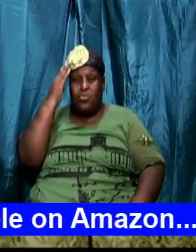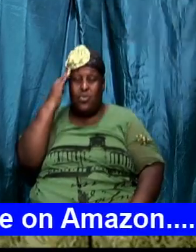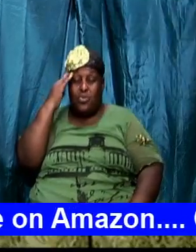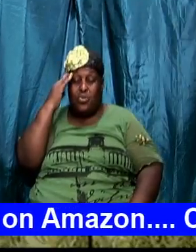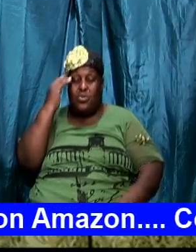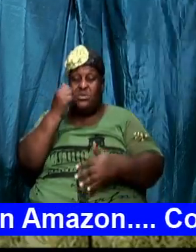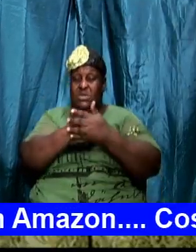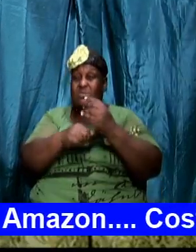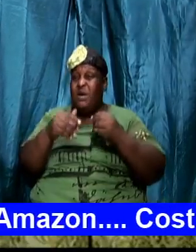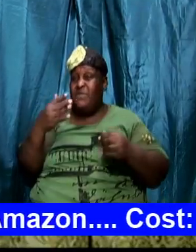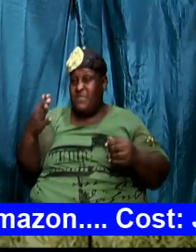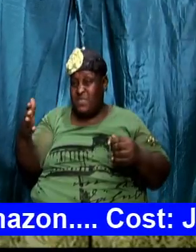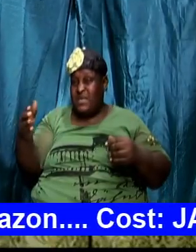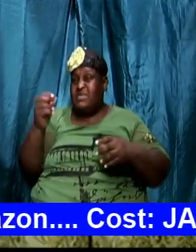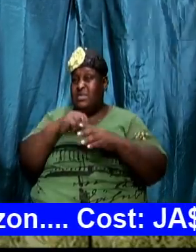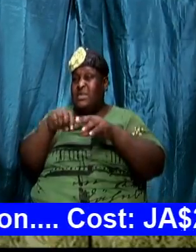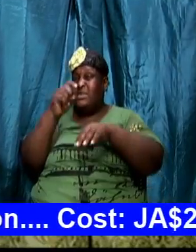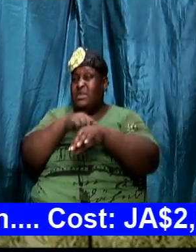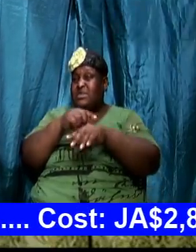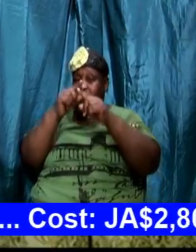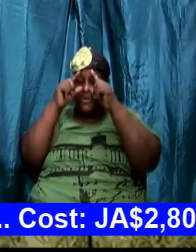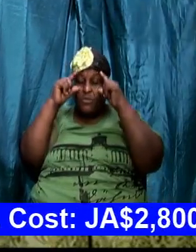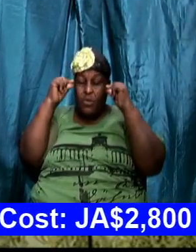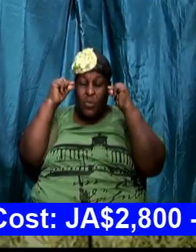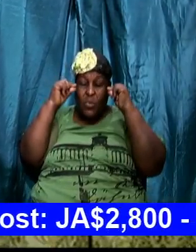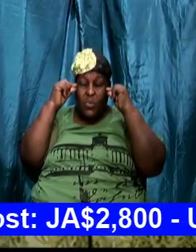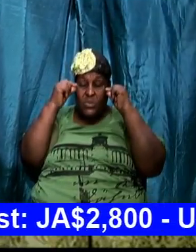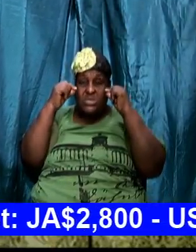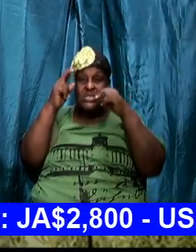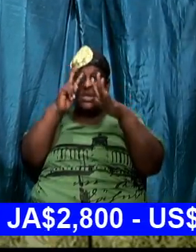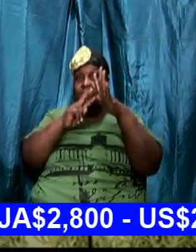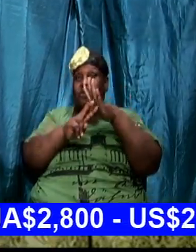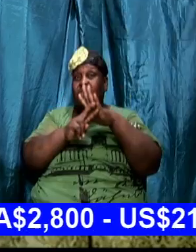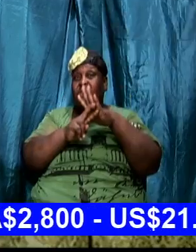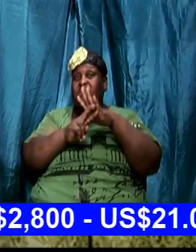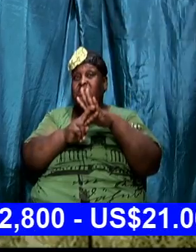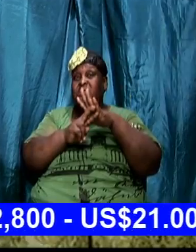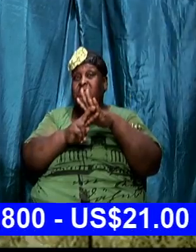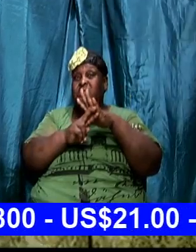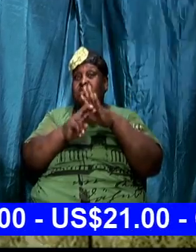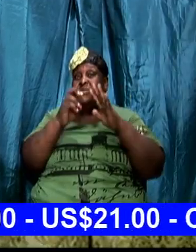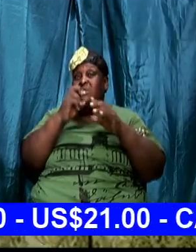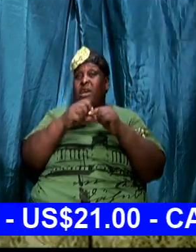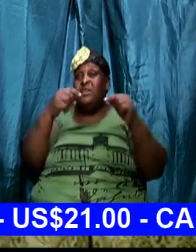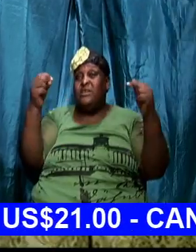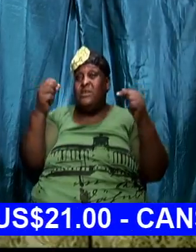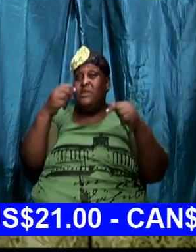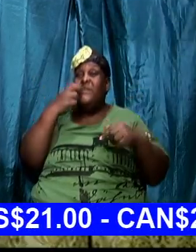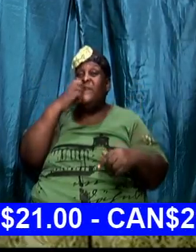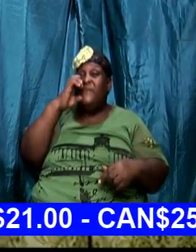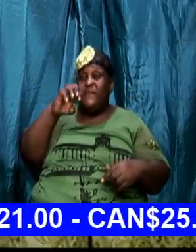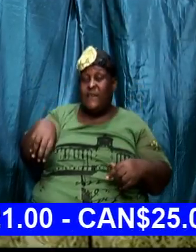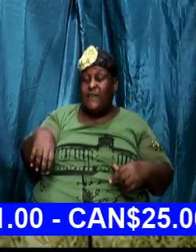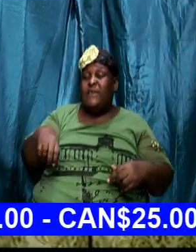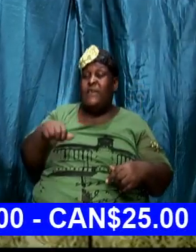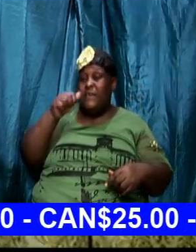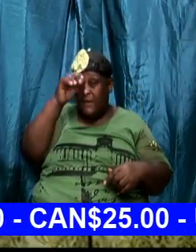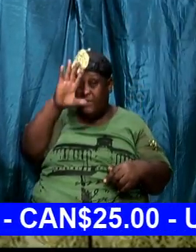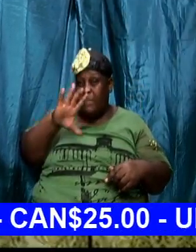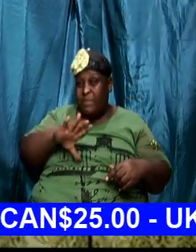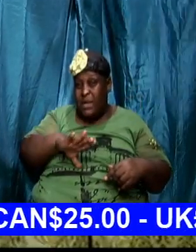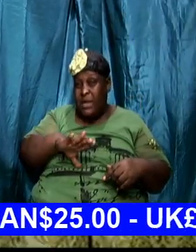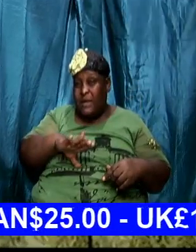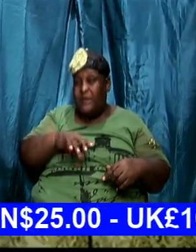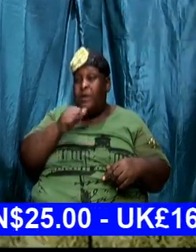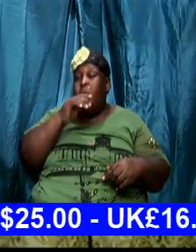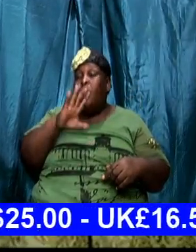Moses, that happened back there with Balaam and Balak, that happened back there with other men and women from